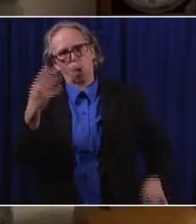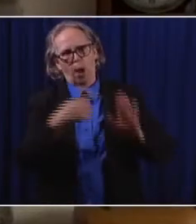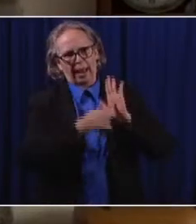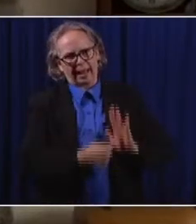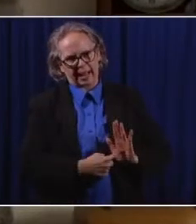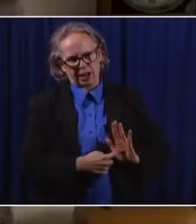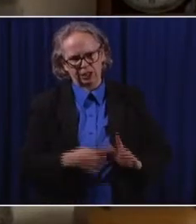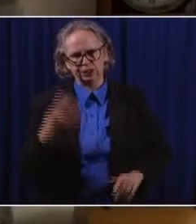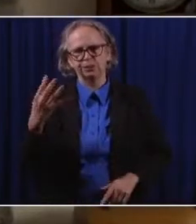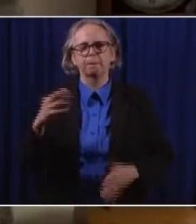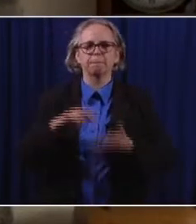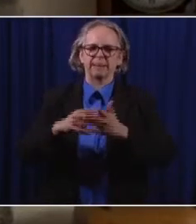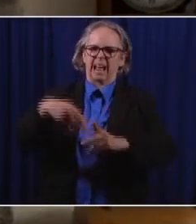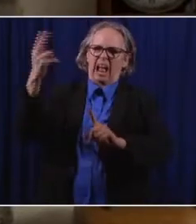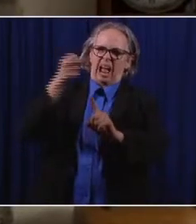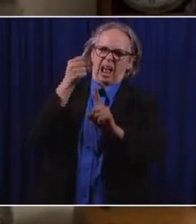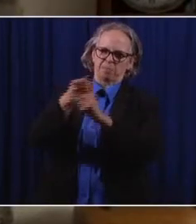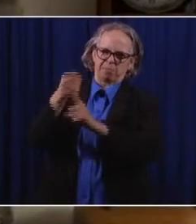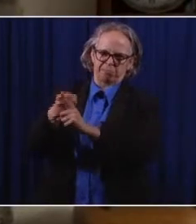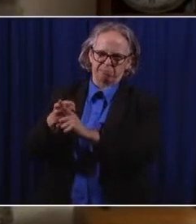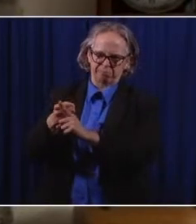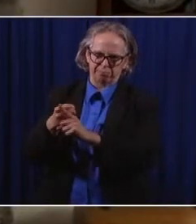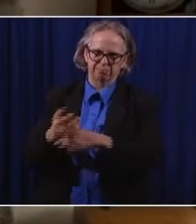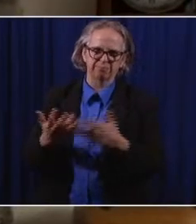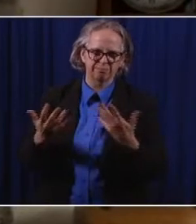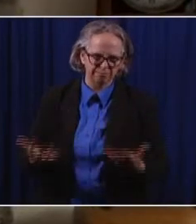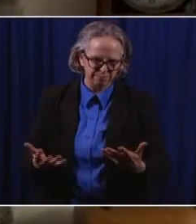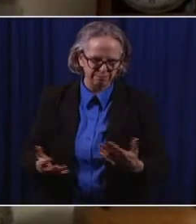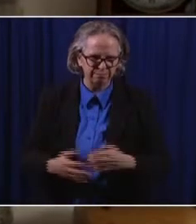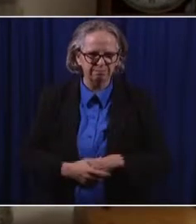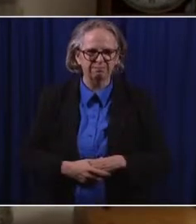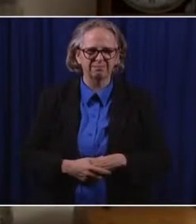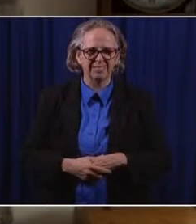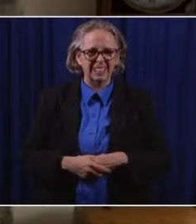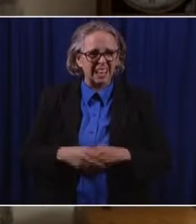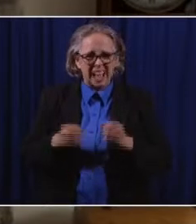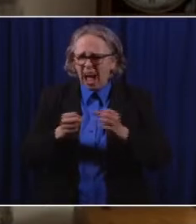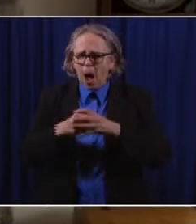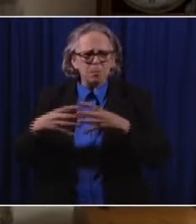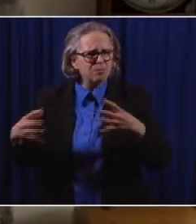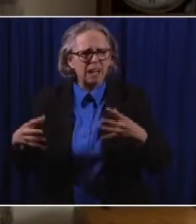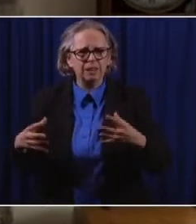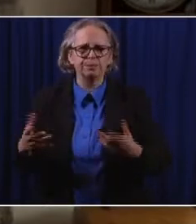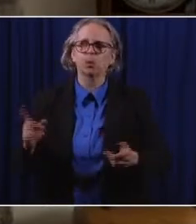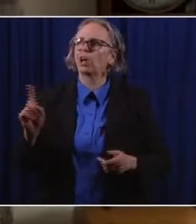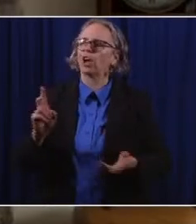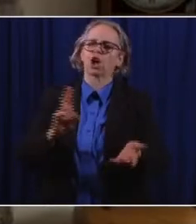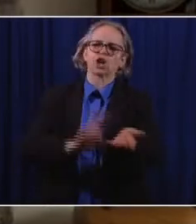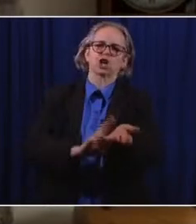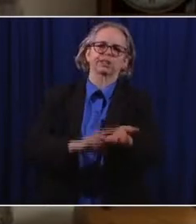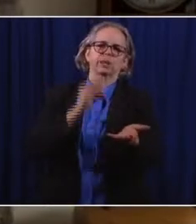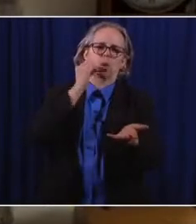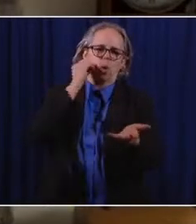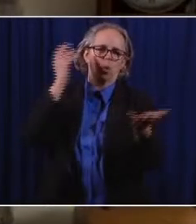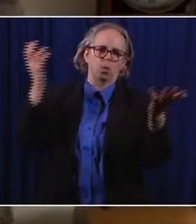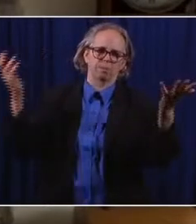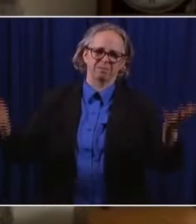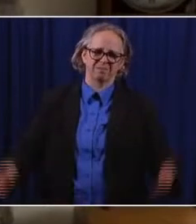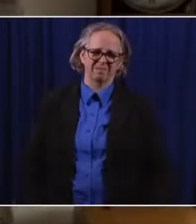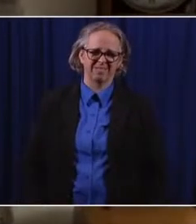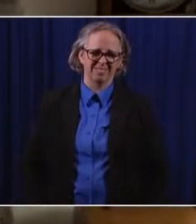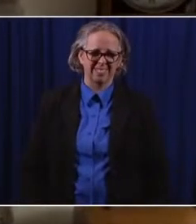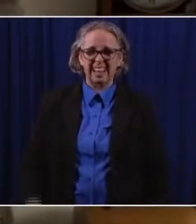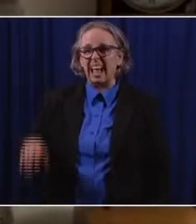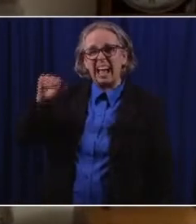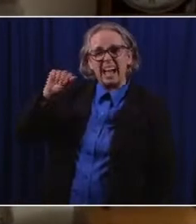in new cases. Local health department officials report that there is a large outbreak in a long-term care facility and an outbreak at Ashland University.